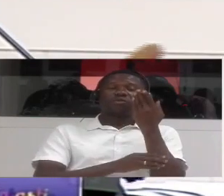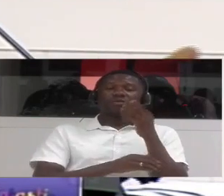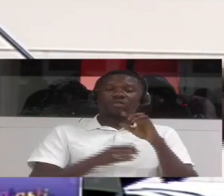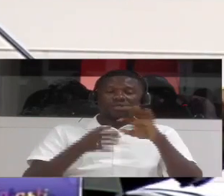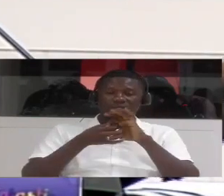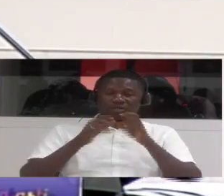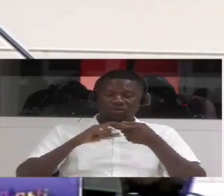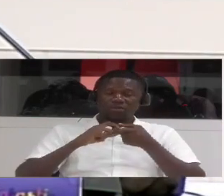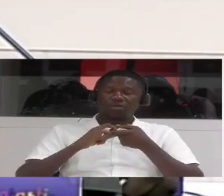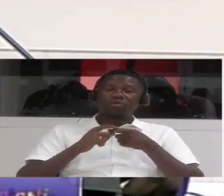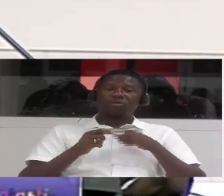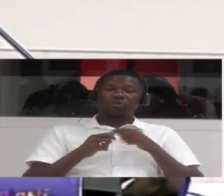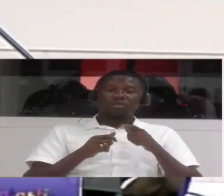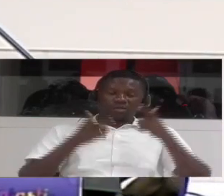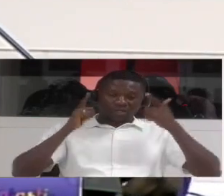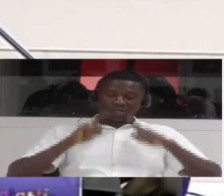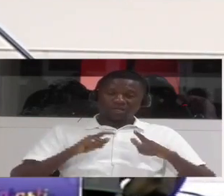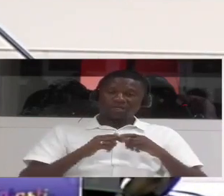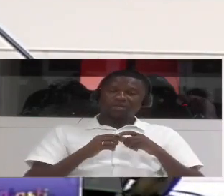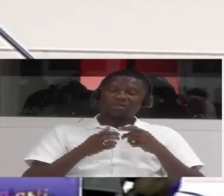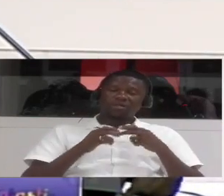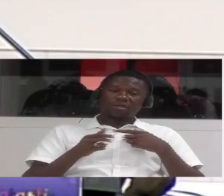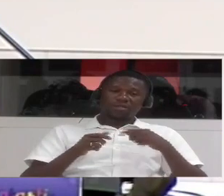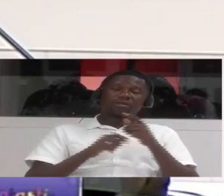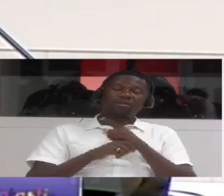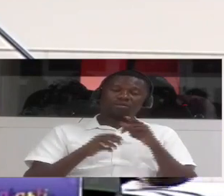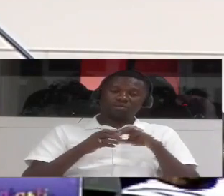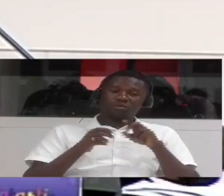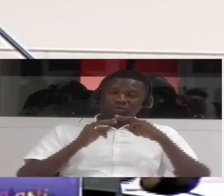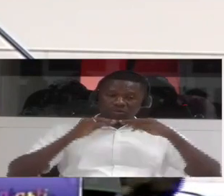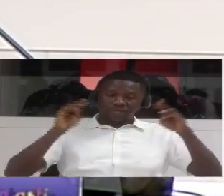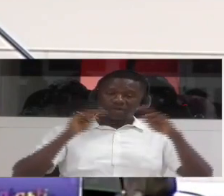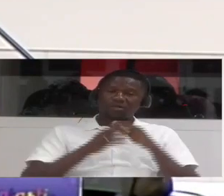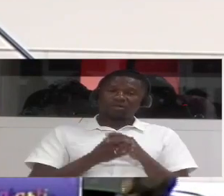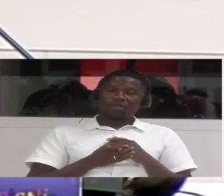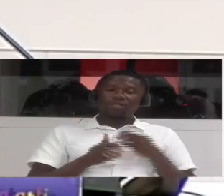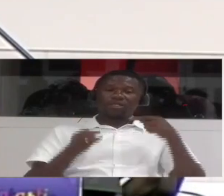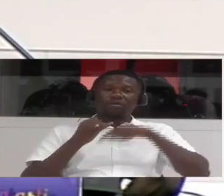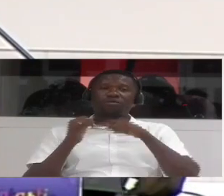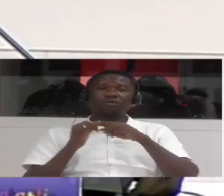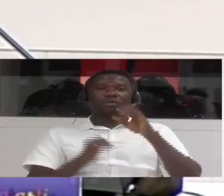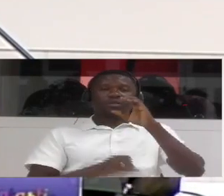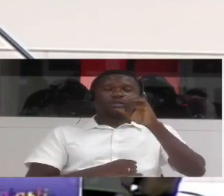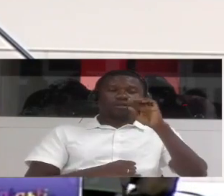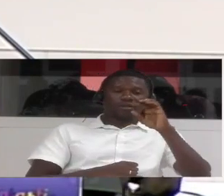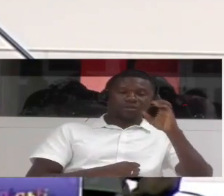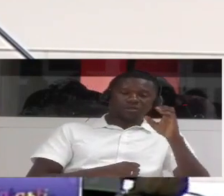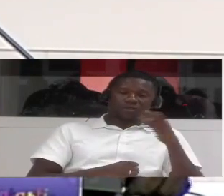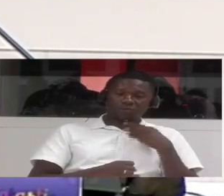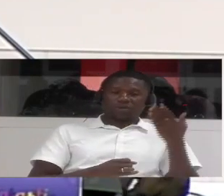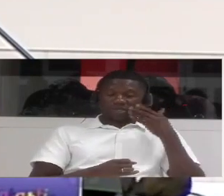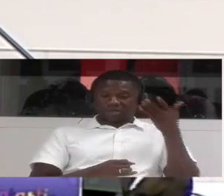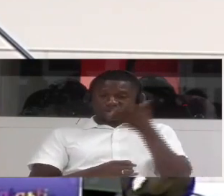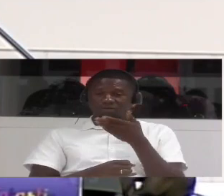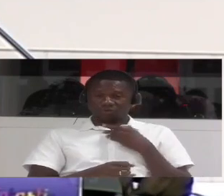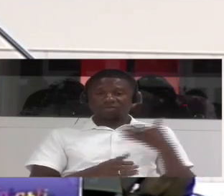between the legal fraternity and the media fraternity as well. In terms of the CRC, when they came, we also paid a